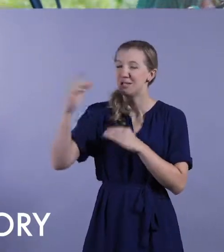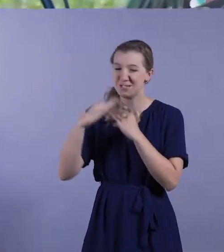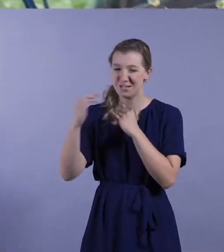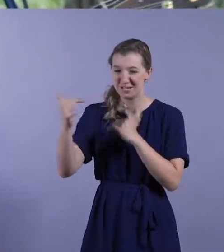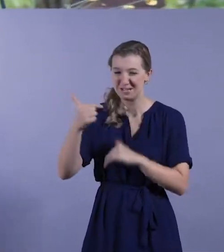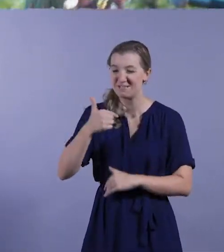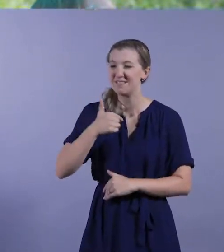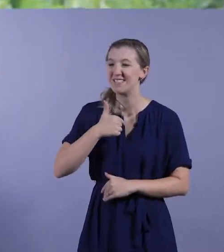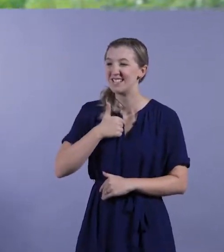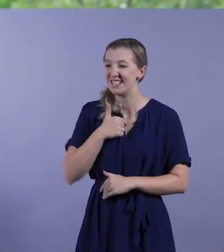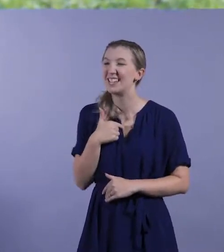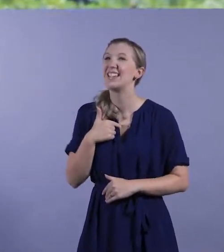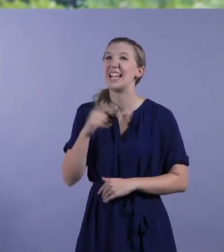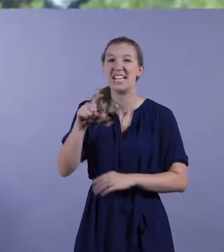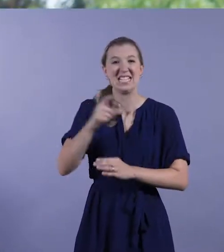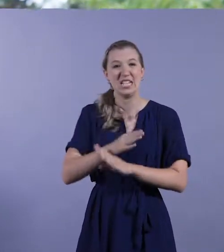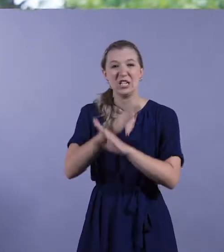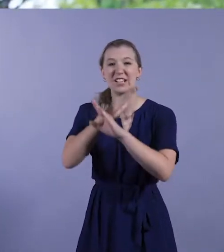glory.